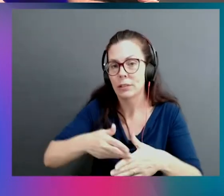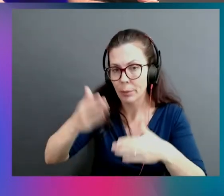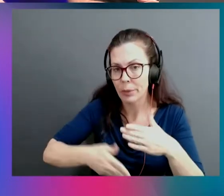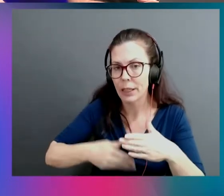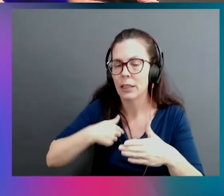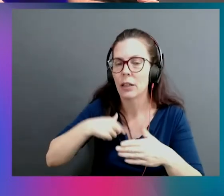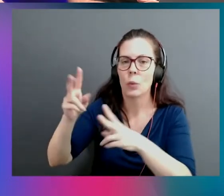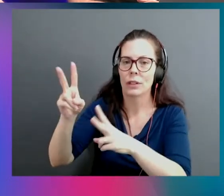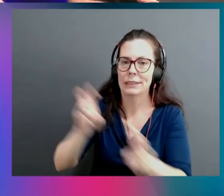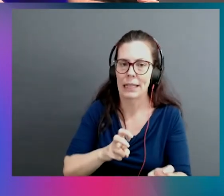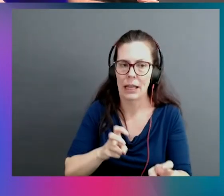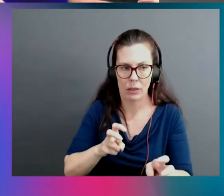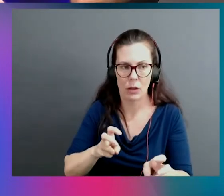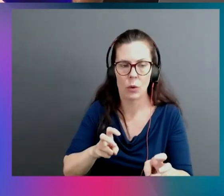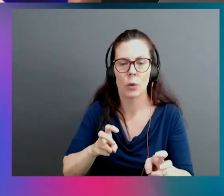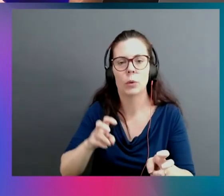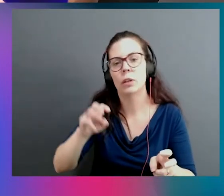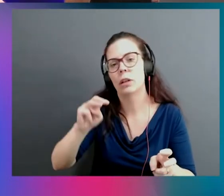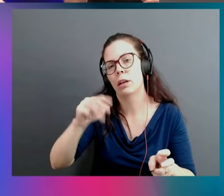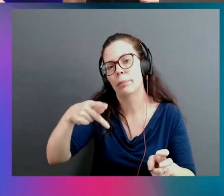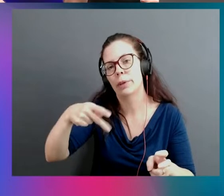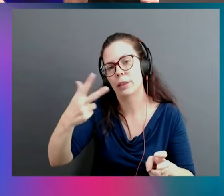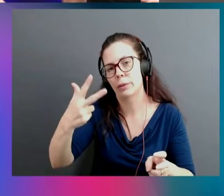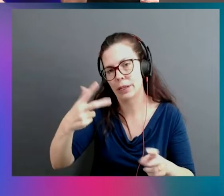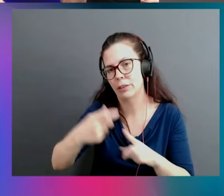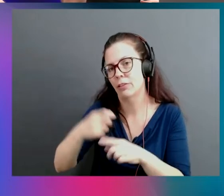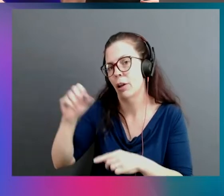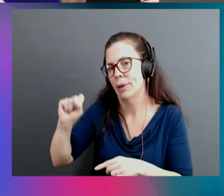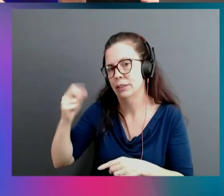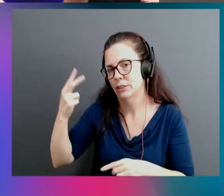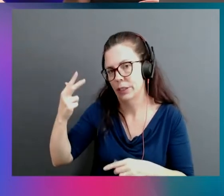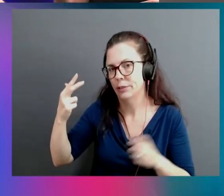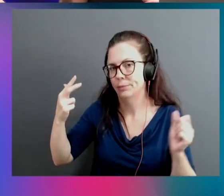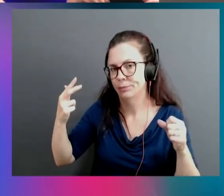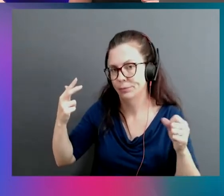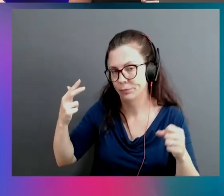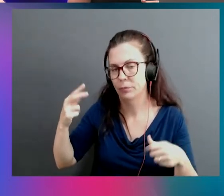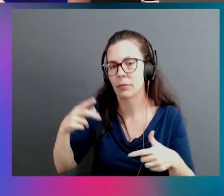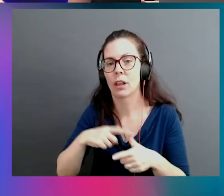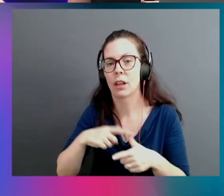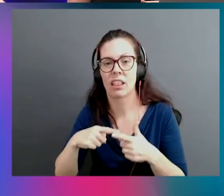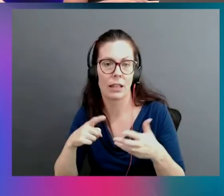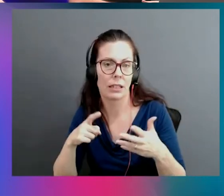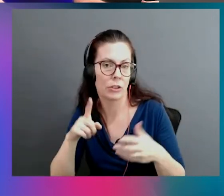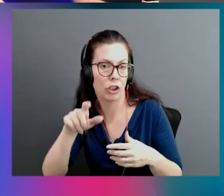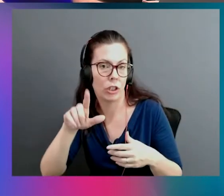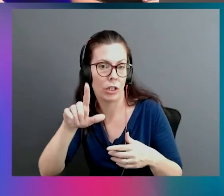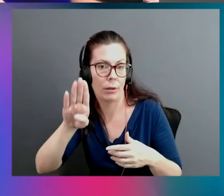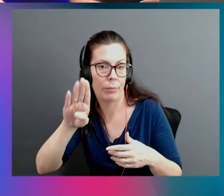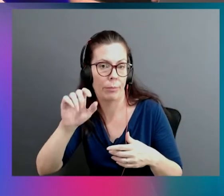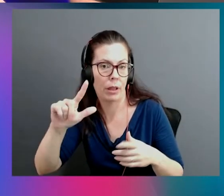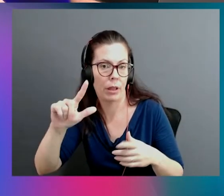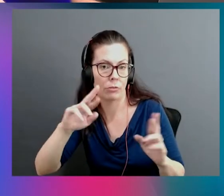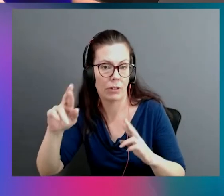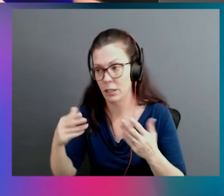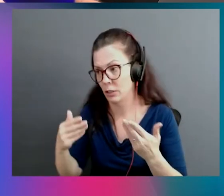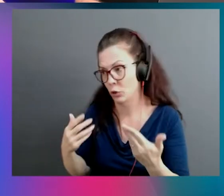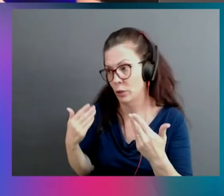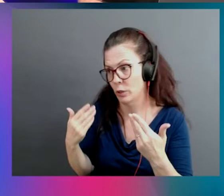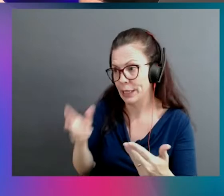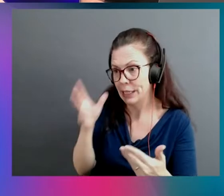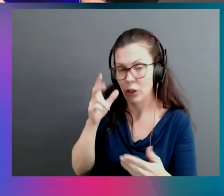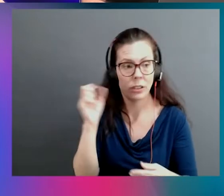download Yep. the MP3 from S3. Yep. And we should have a blog. Okay. You Can wanna we run hear? it? Yeah, let's go.